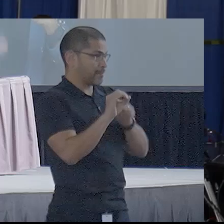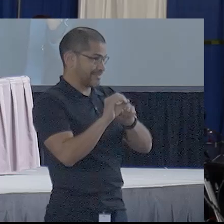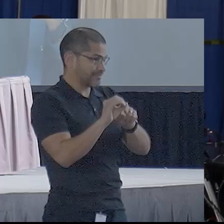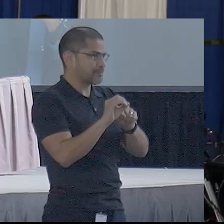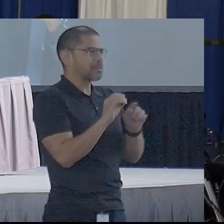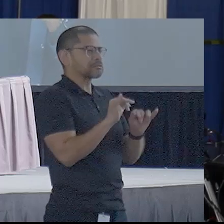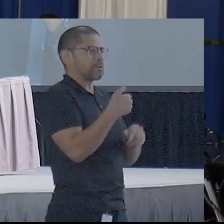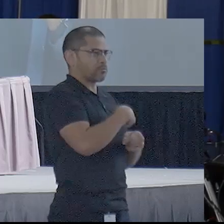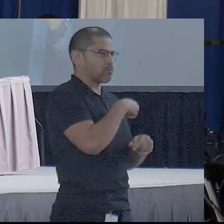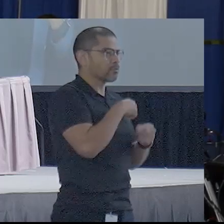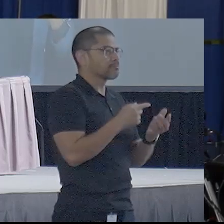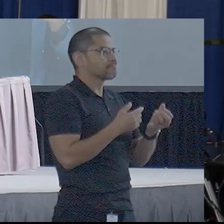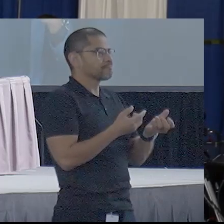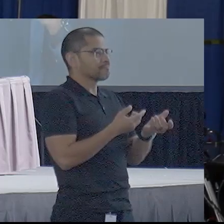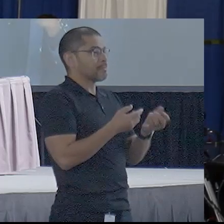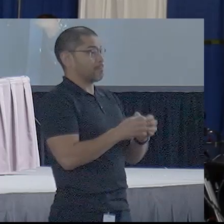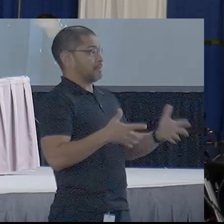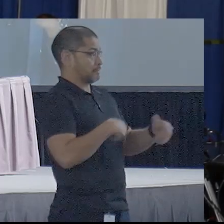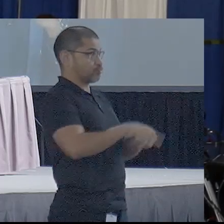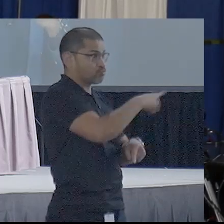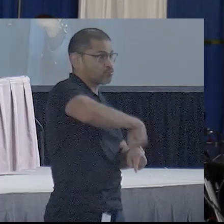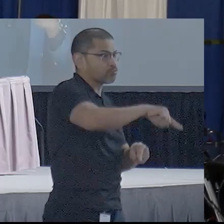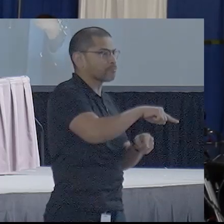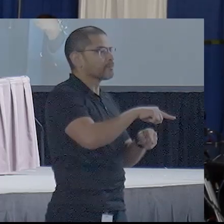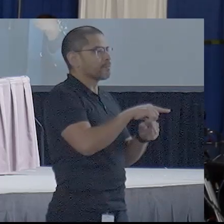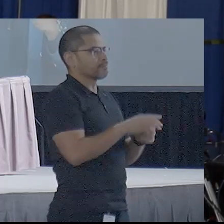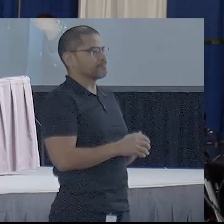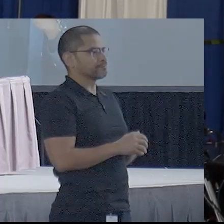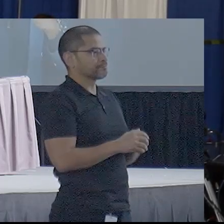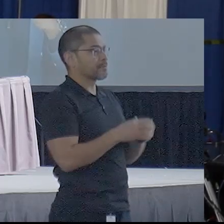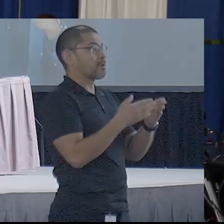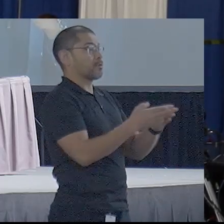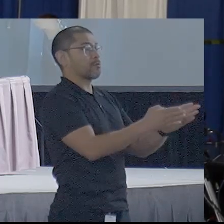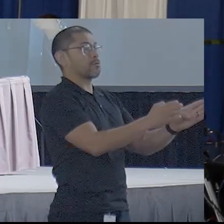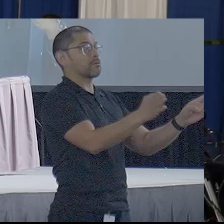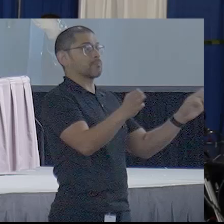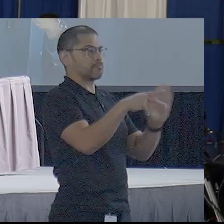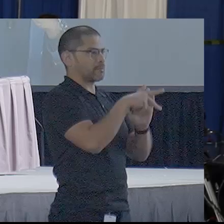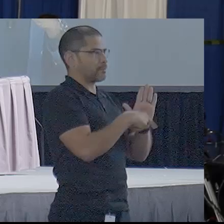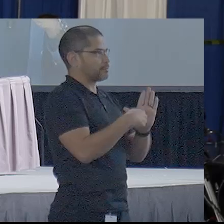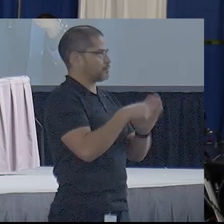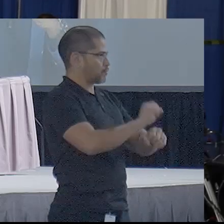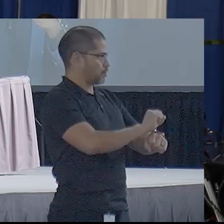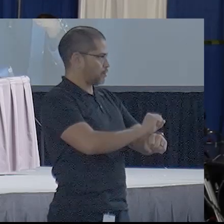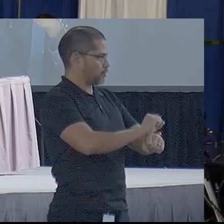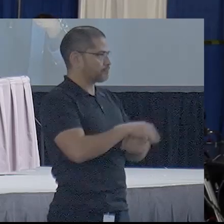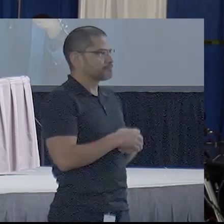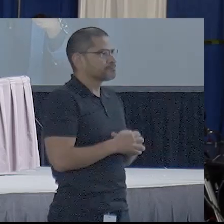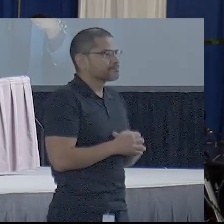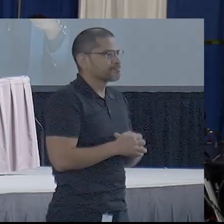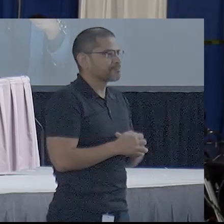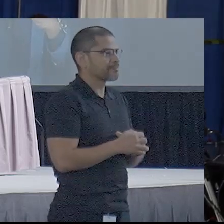help amplify their voice with policymakers. Perfect example is we were a group of mine called